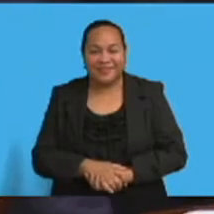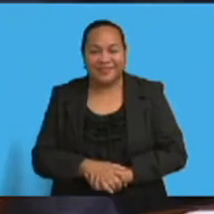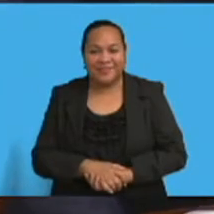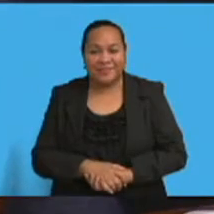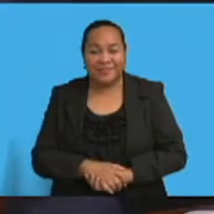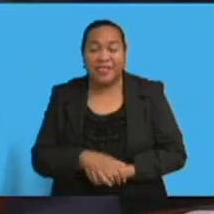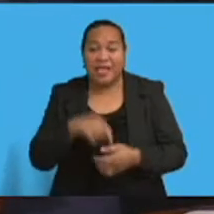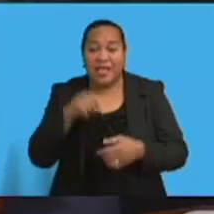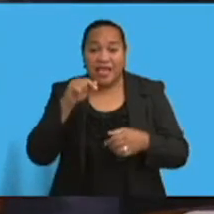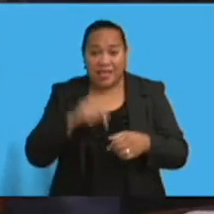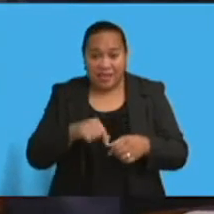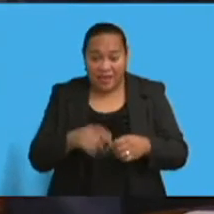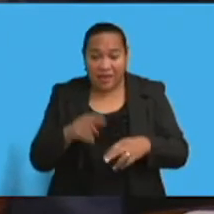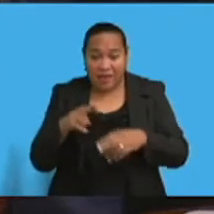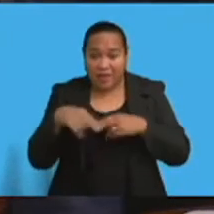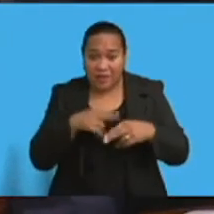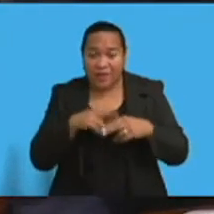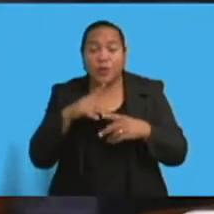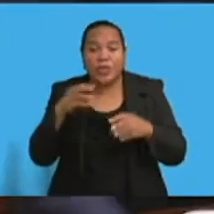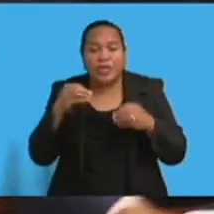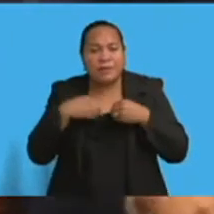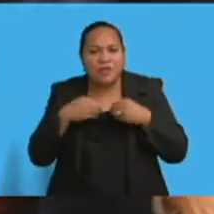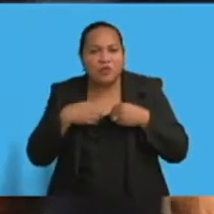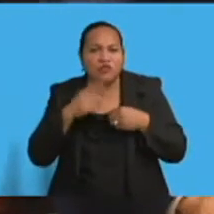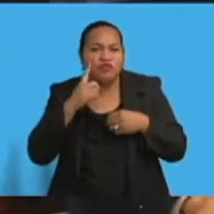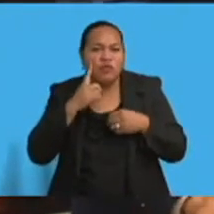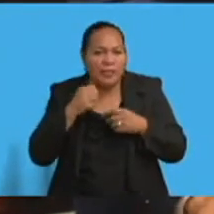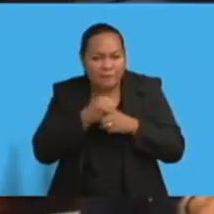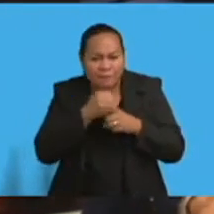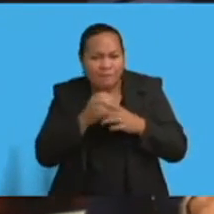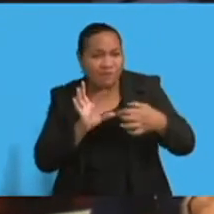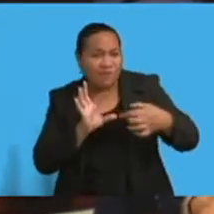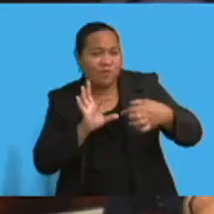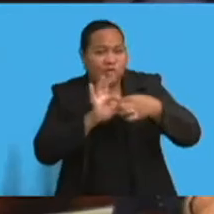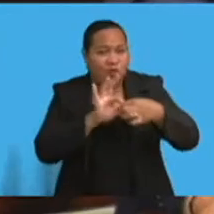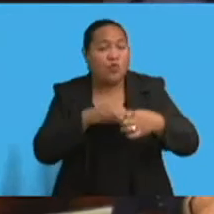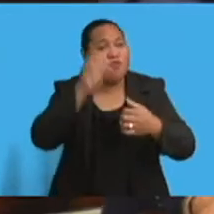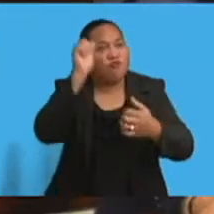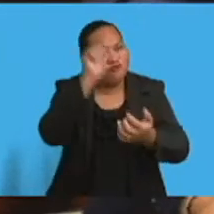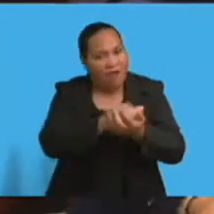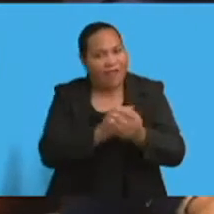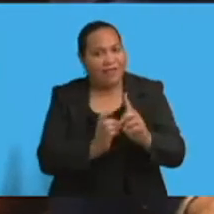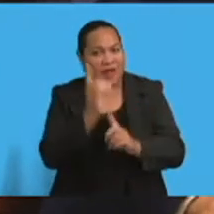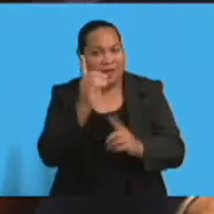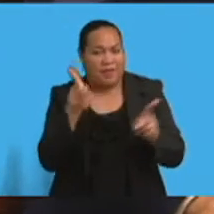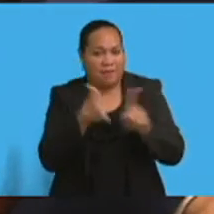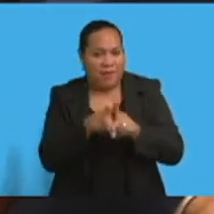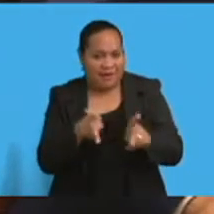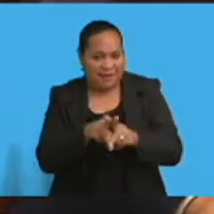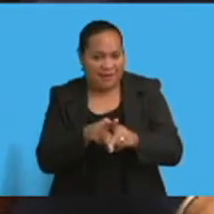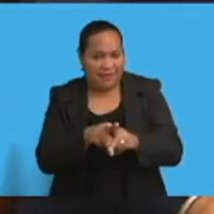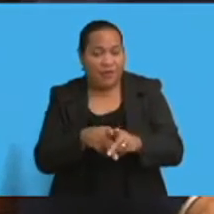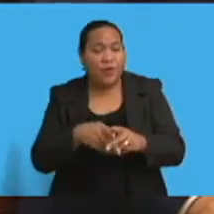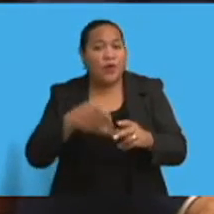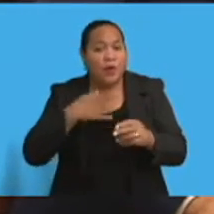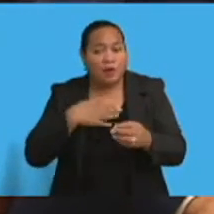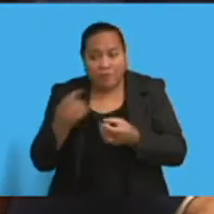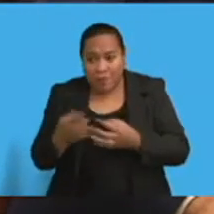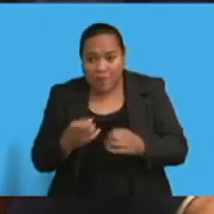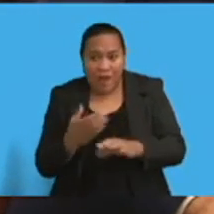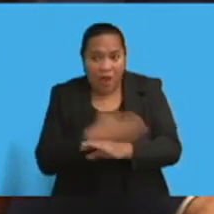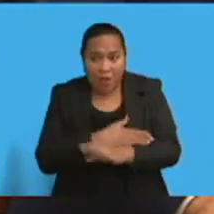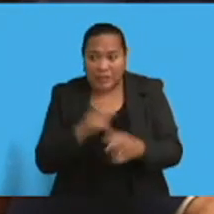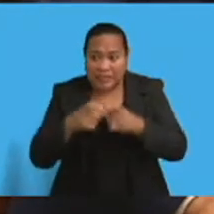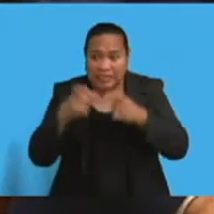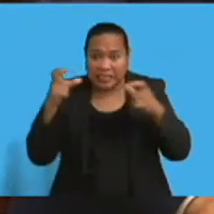Madam Speaker, in Fiji, we are in the business of forging strategic partnerships with the right development partners. And when it comes to preparing our cities and towns for the